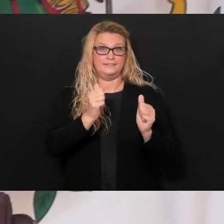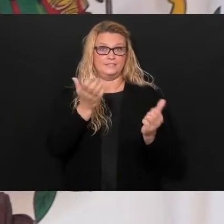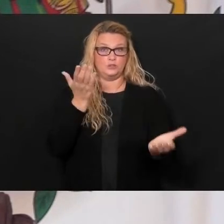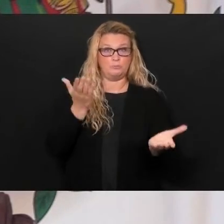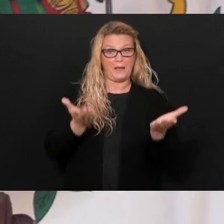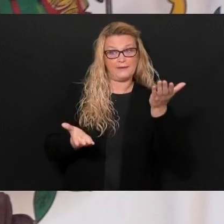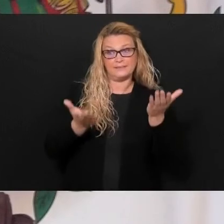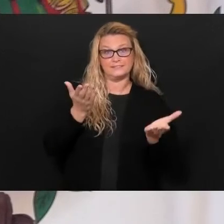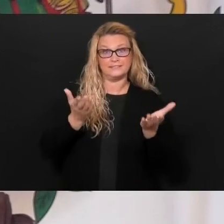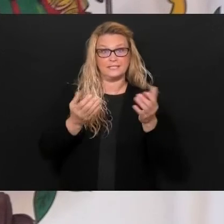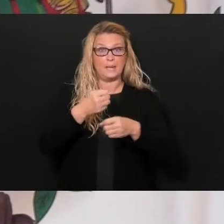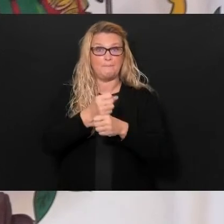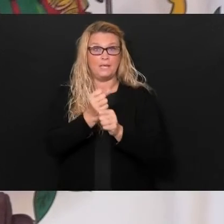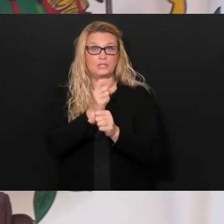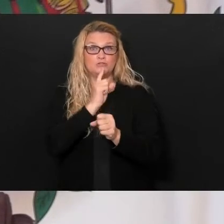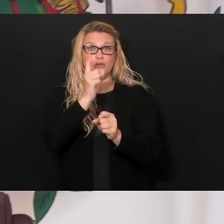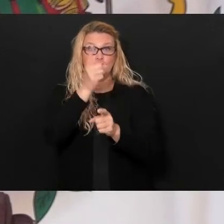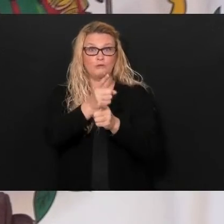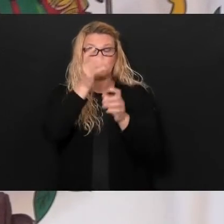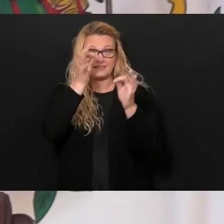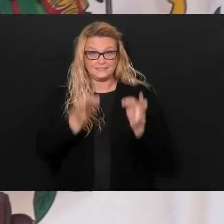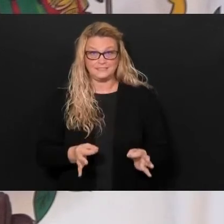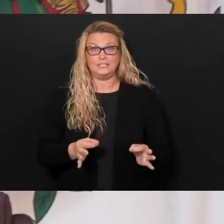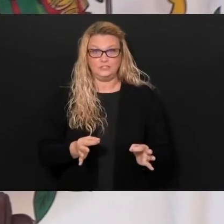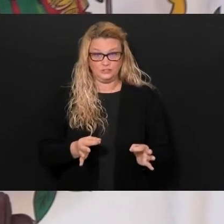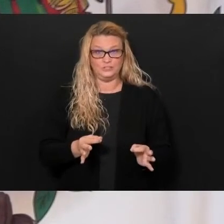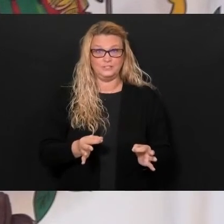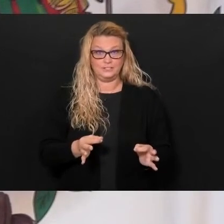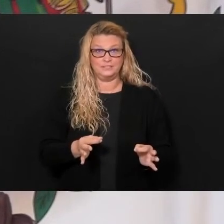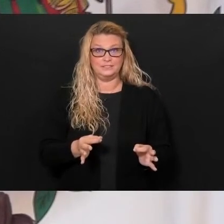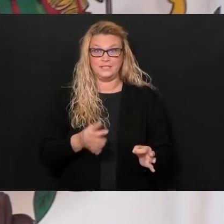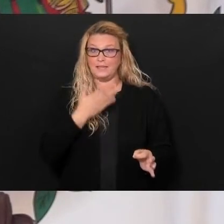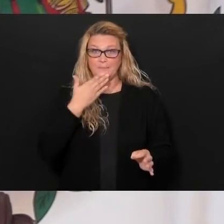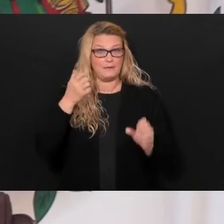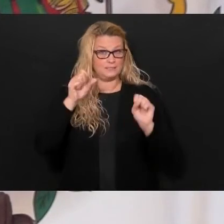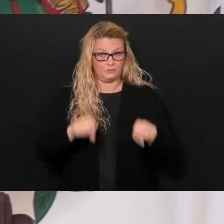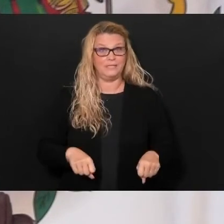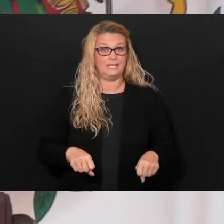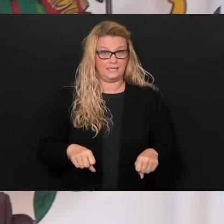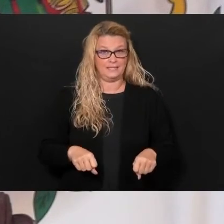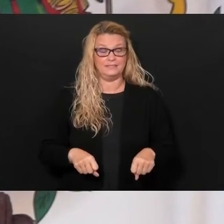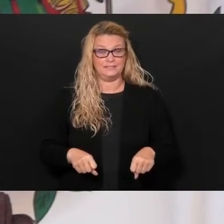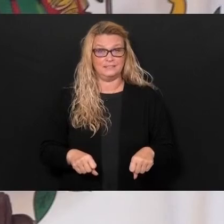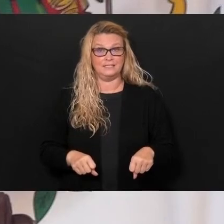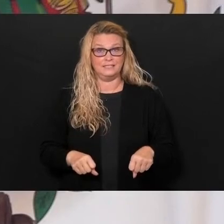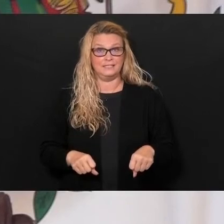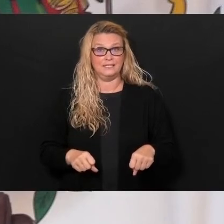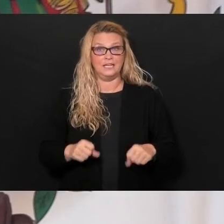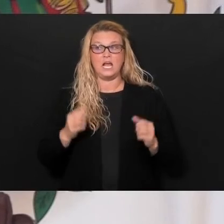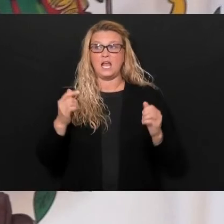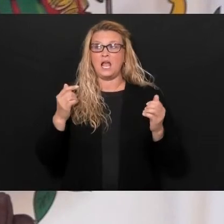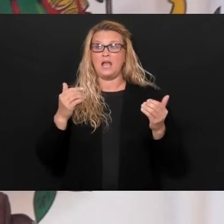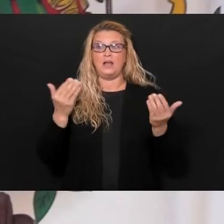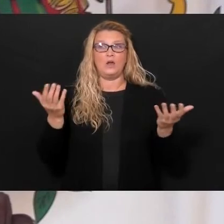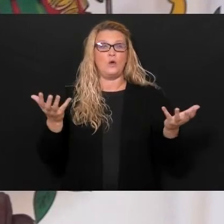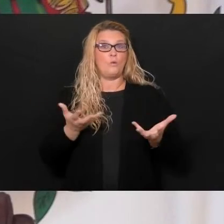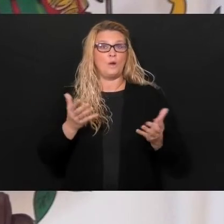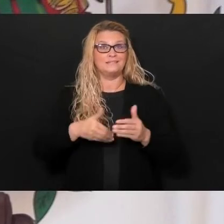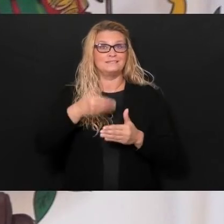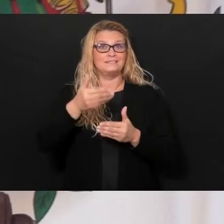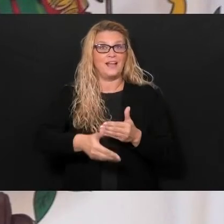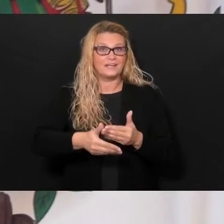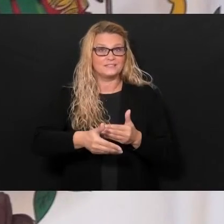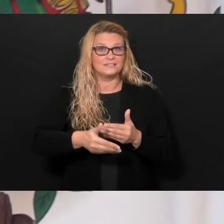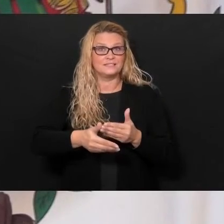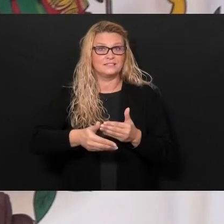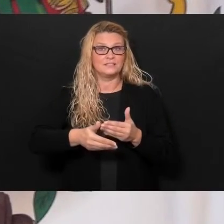and absolutely make sure that we do the right thing as best we possibly can. You know, the next thing we have to look at is